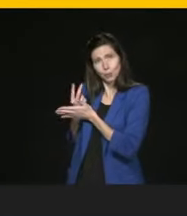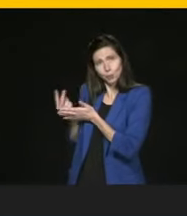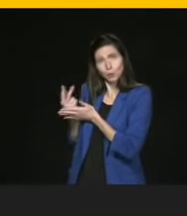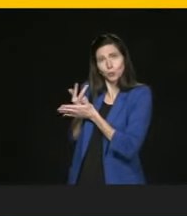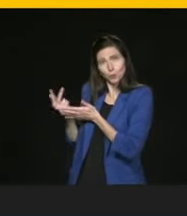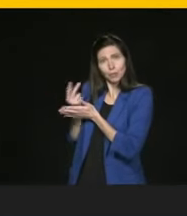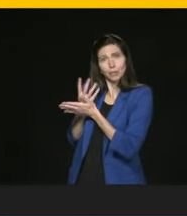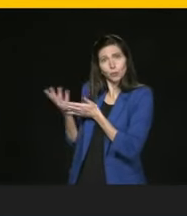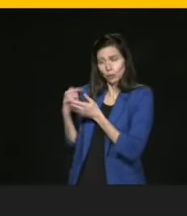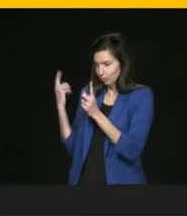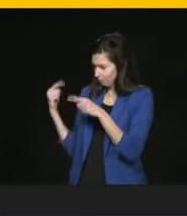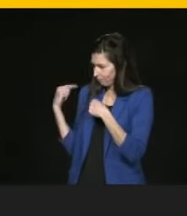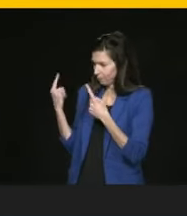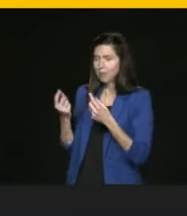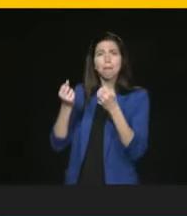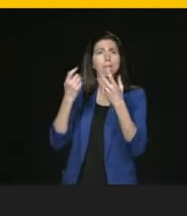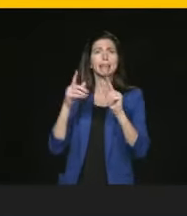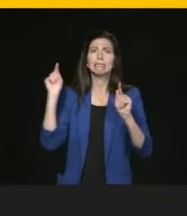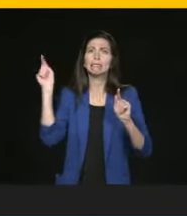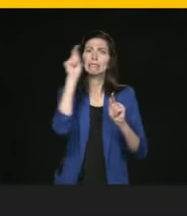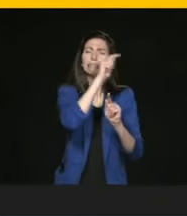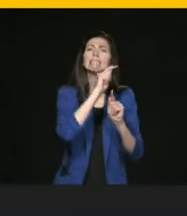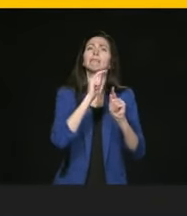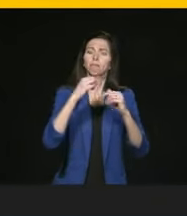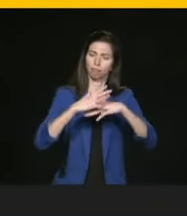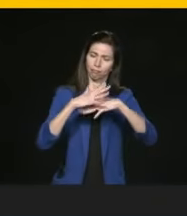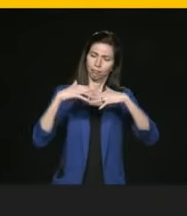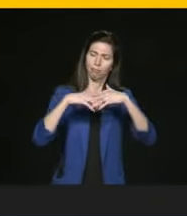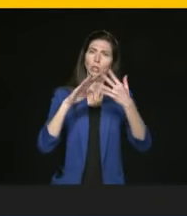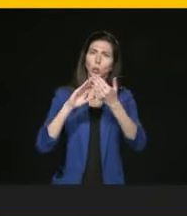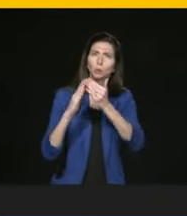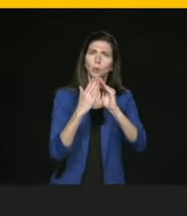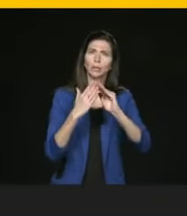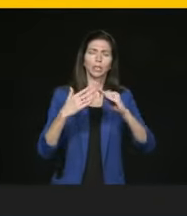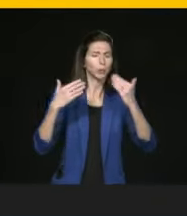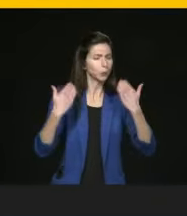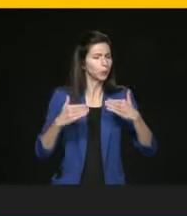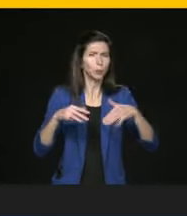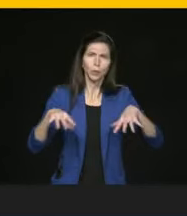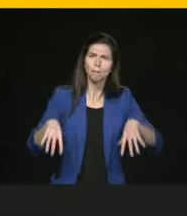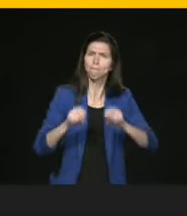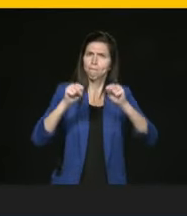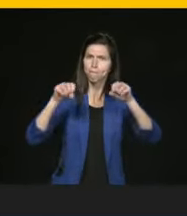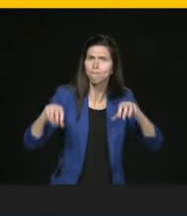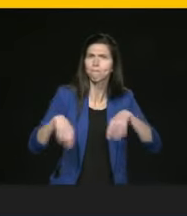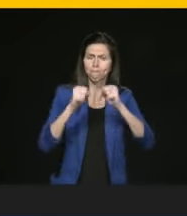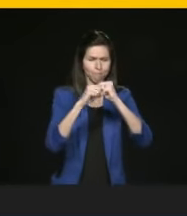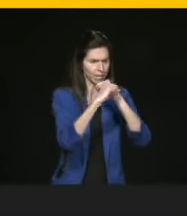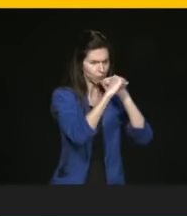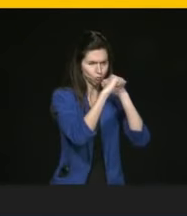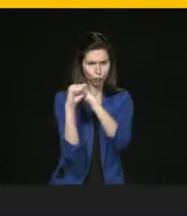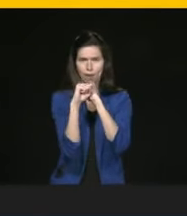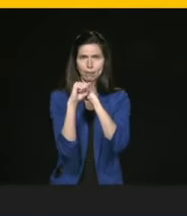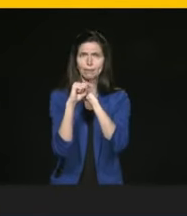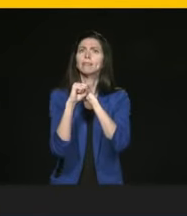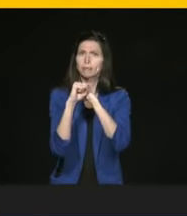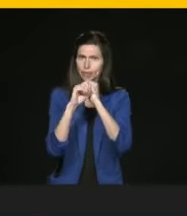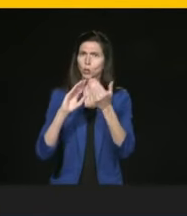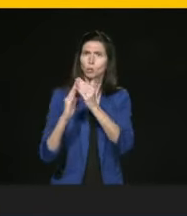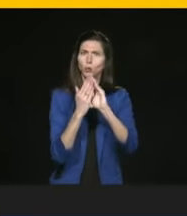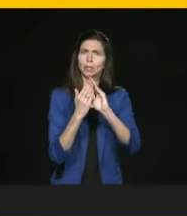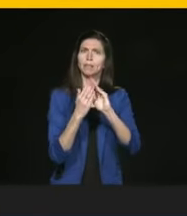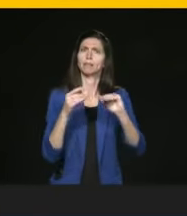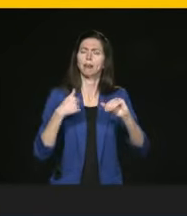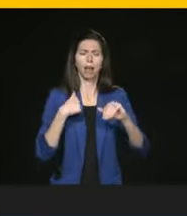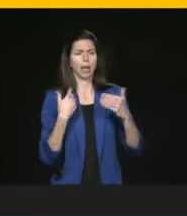their populations in the face of COVID-19. I want to recognize their important work and the strength that they've shown. To the